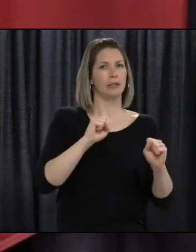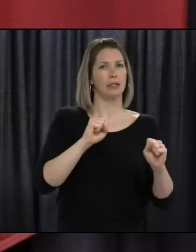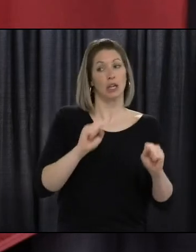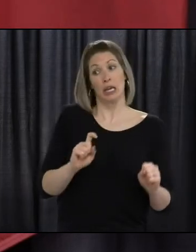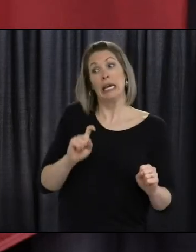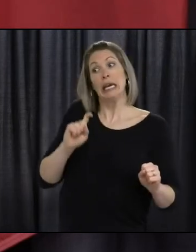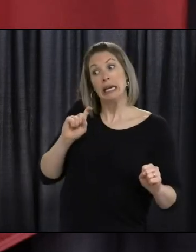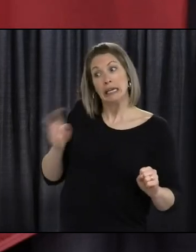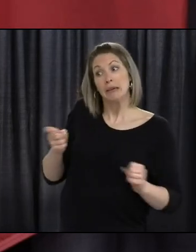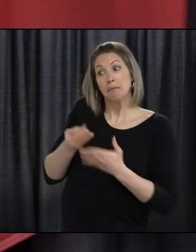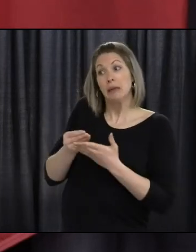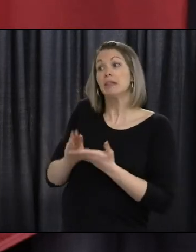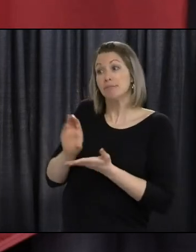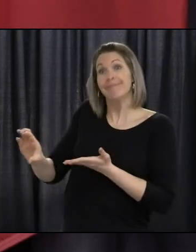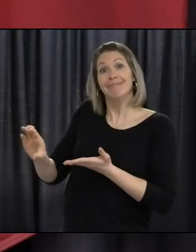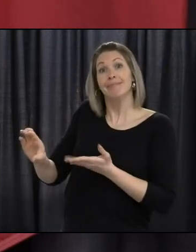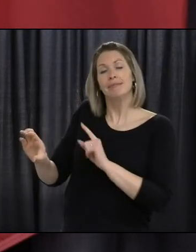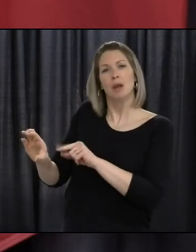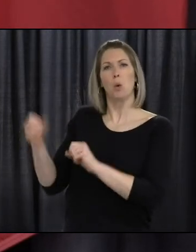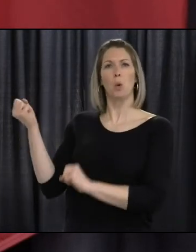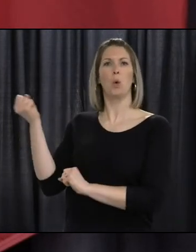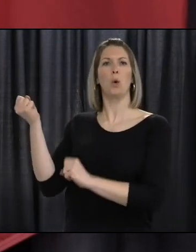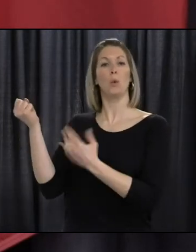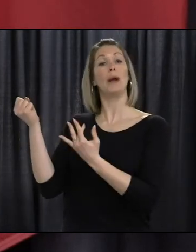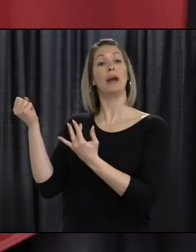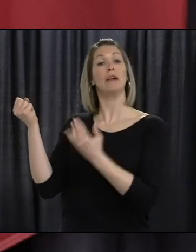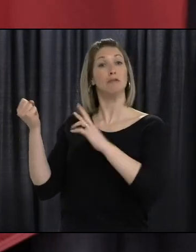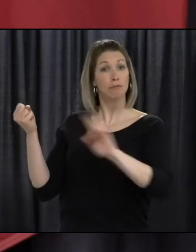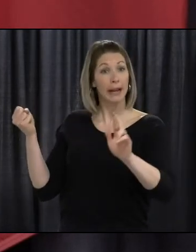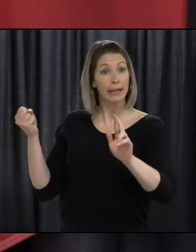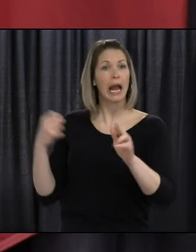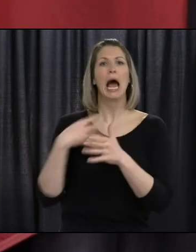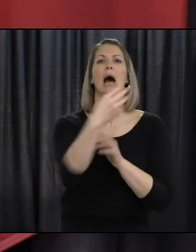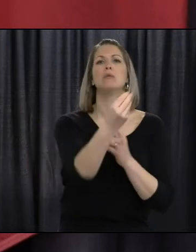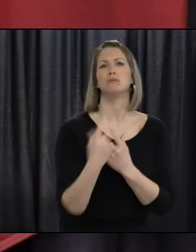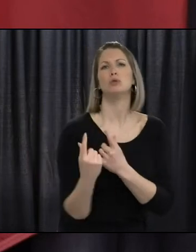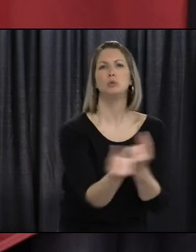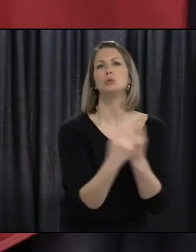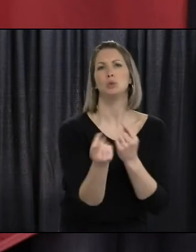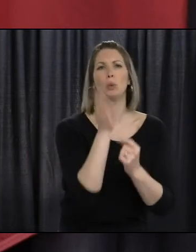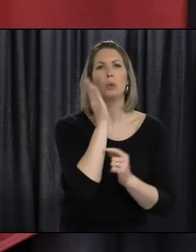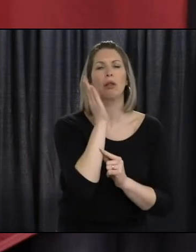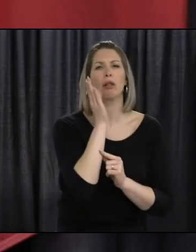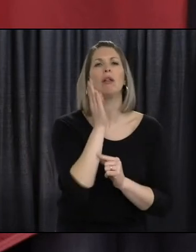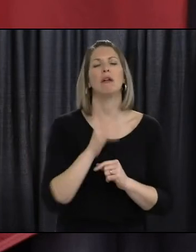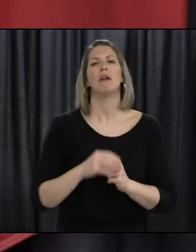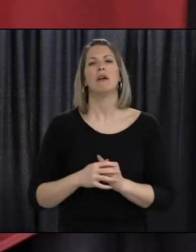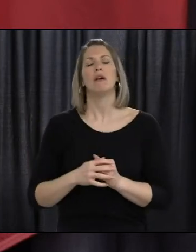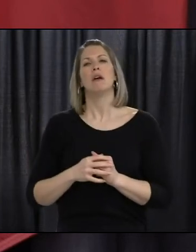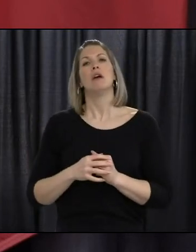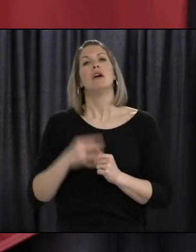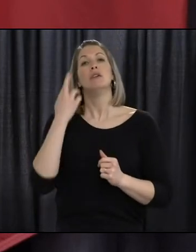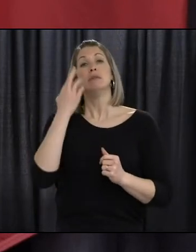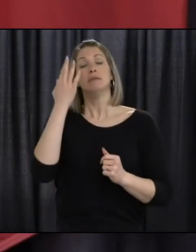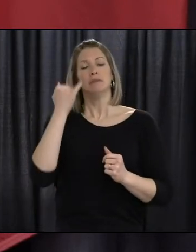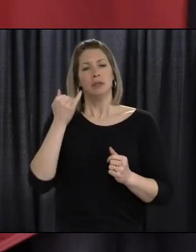critical infrastructure while ensuring proper health protocols are in place, this is only then can we prepare and move